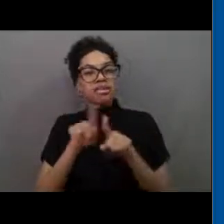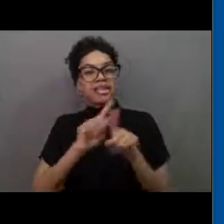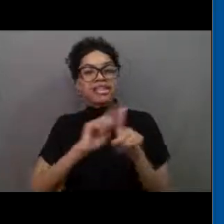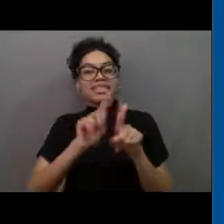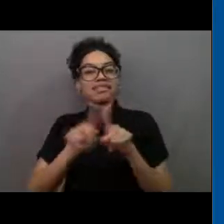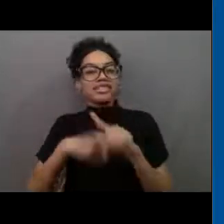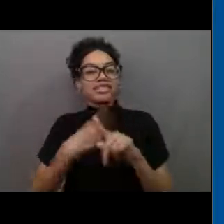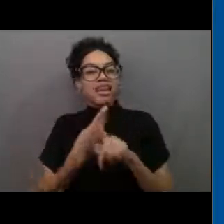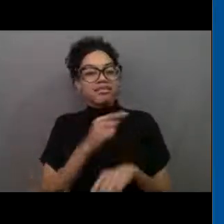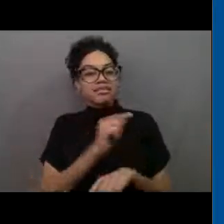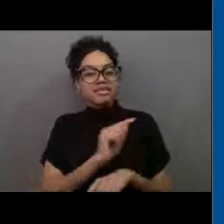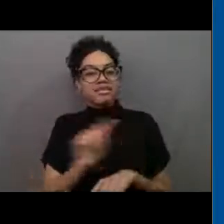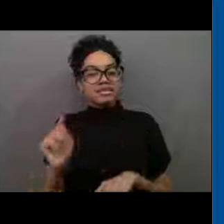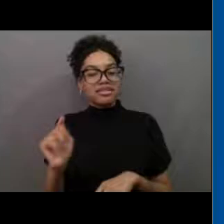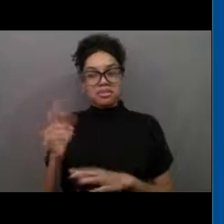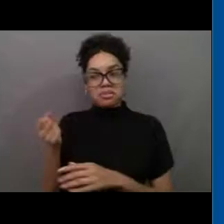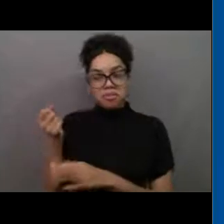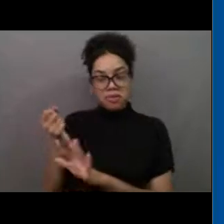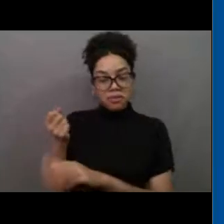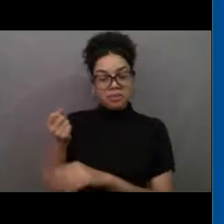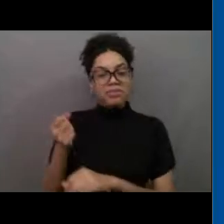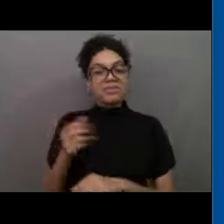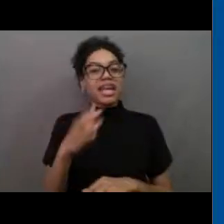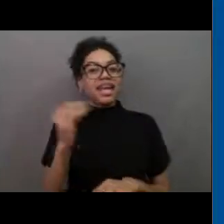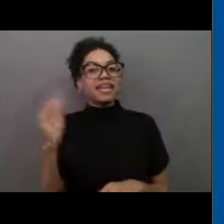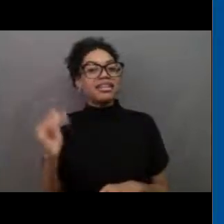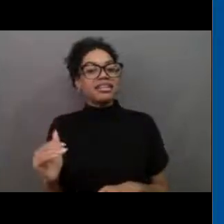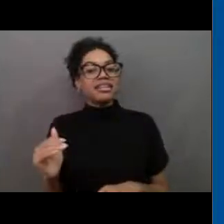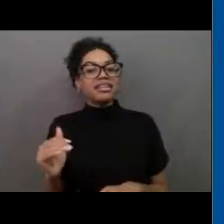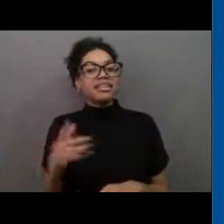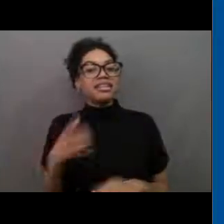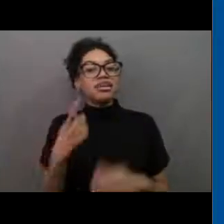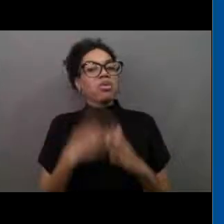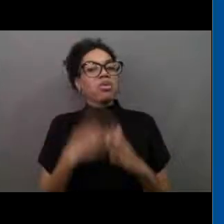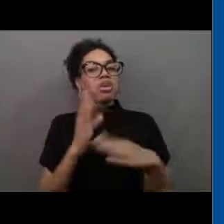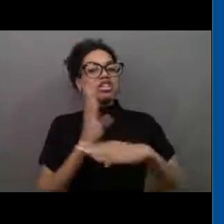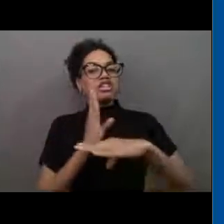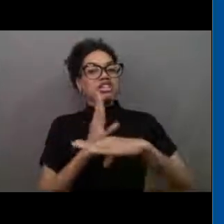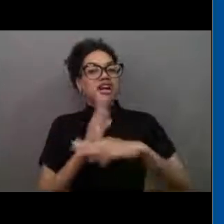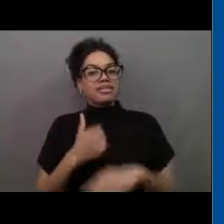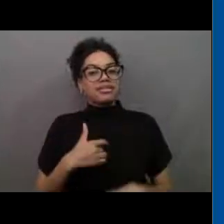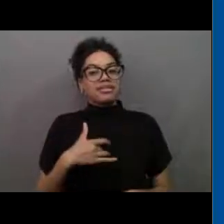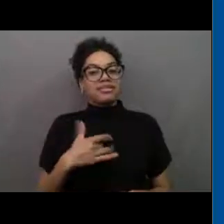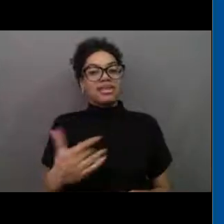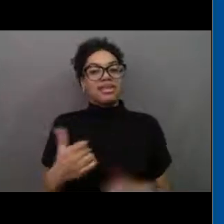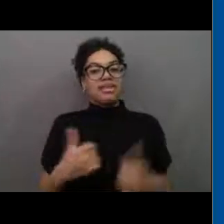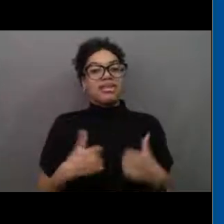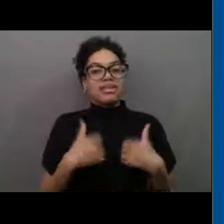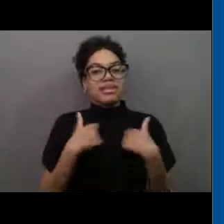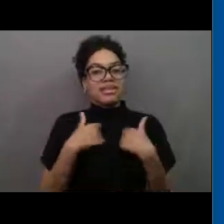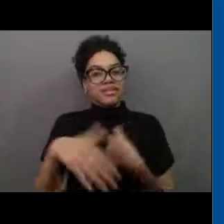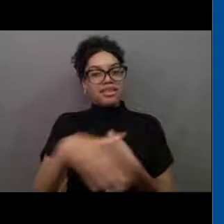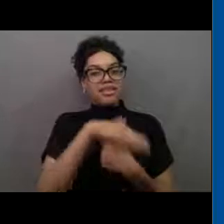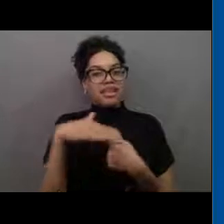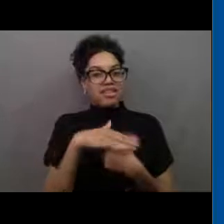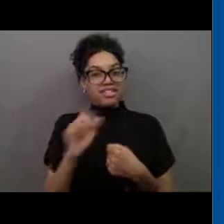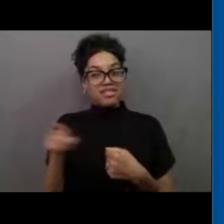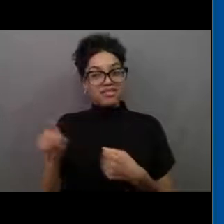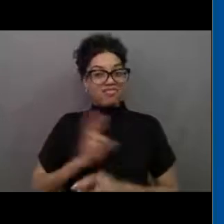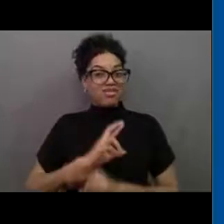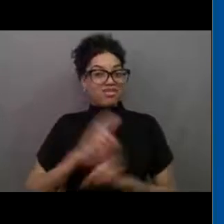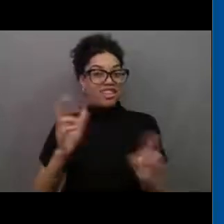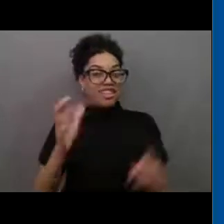hold on to your hat. And also, Kendra asked what sharks are native to the area, and that's coming too. So they are ready to hear everything you have